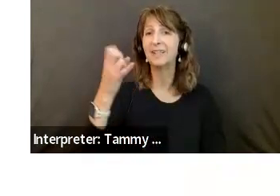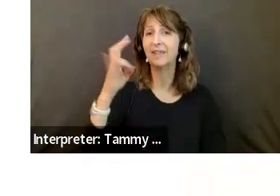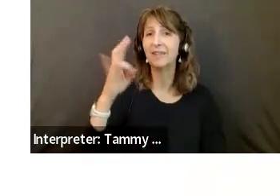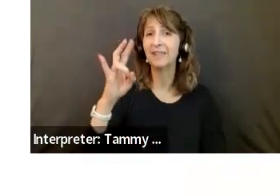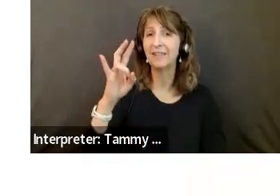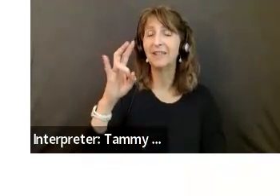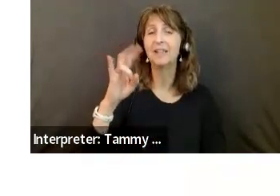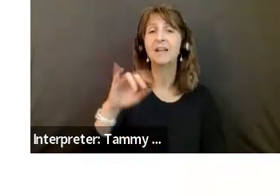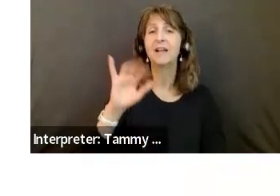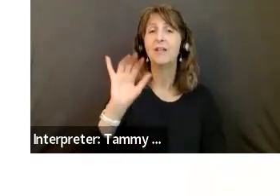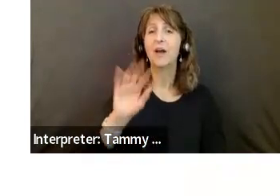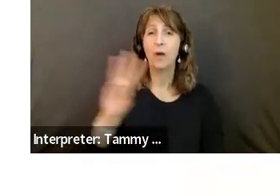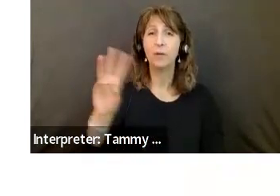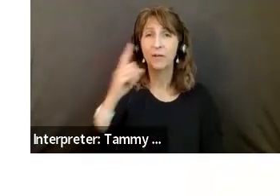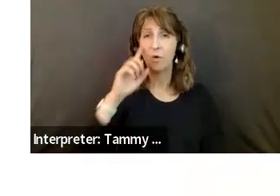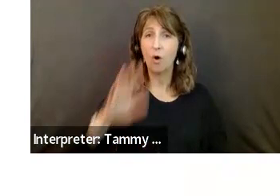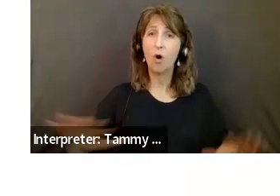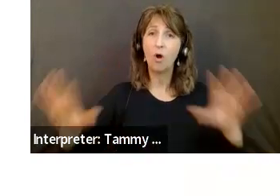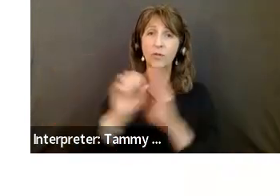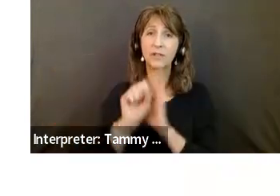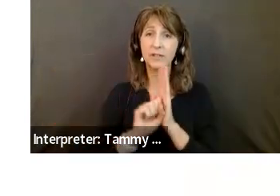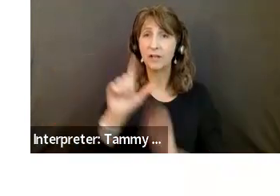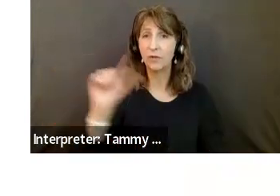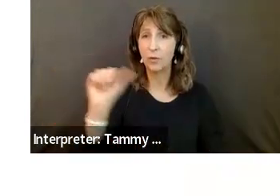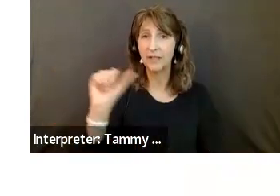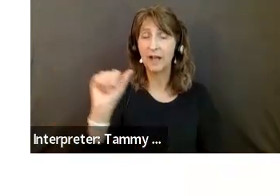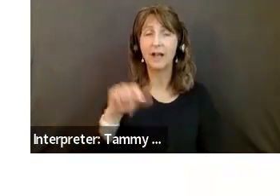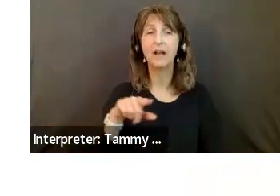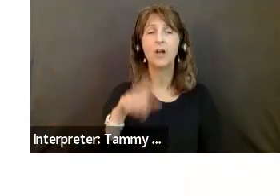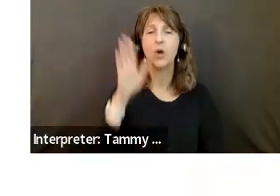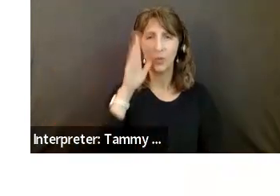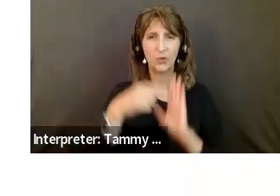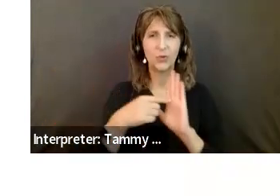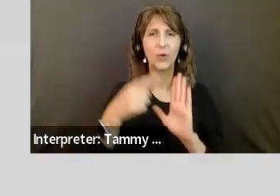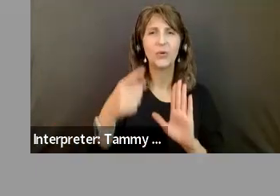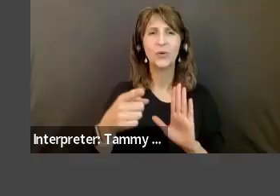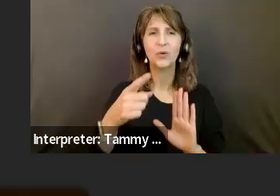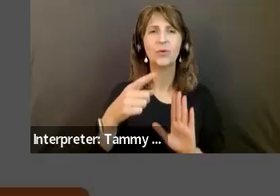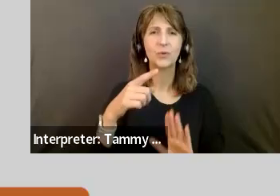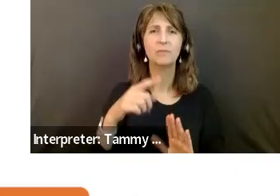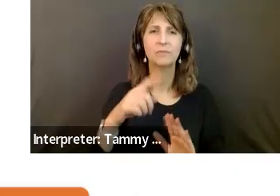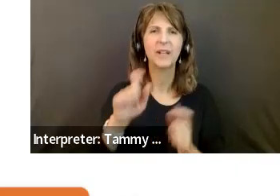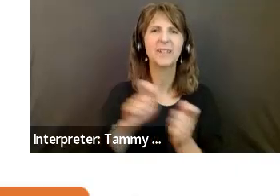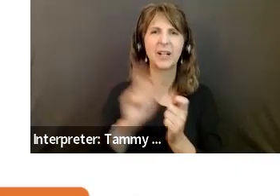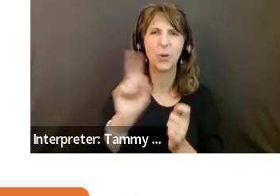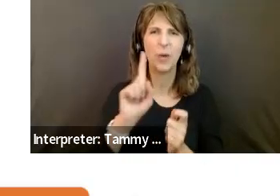state of Louisiana, and we'll show you what that covers.